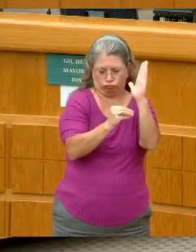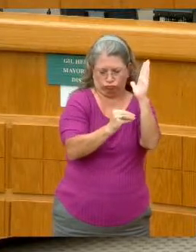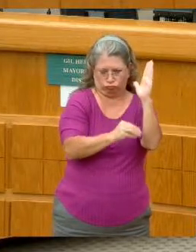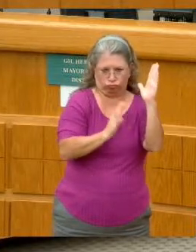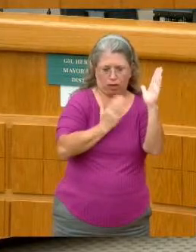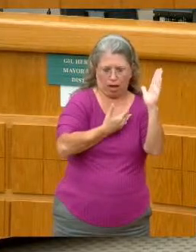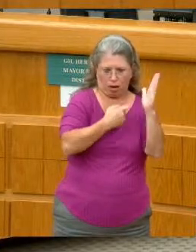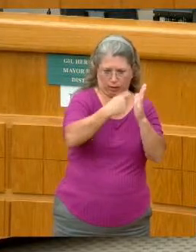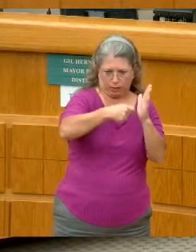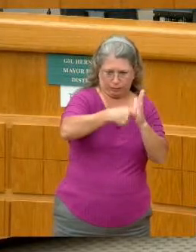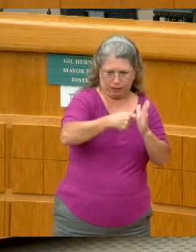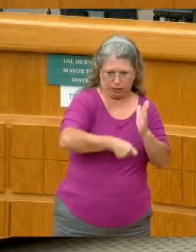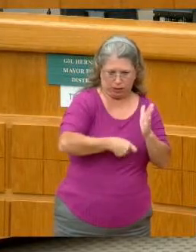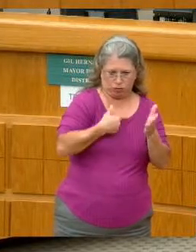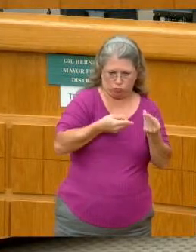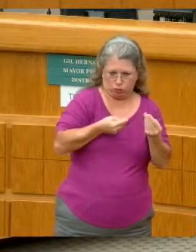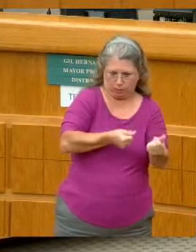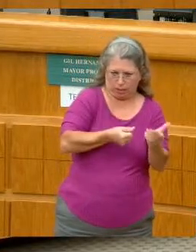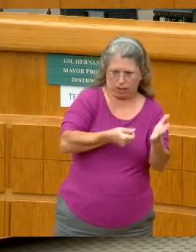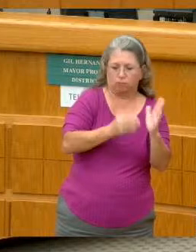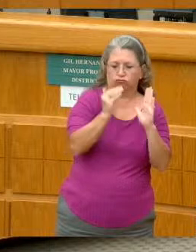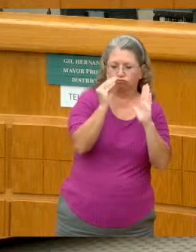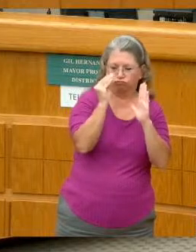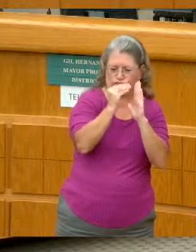so you don't have